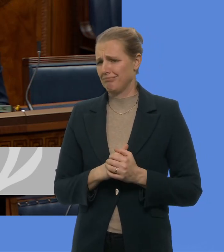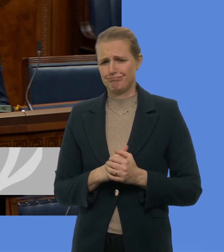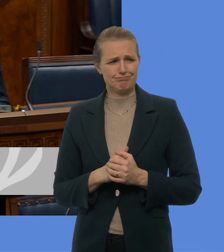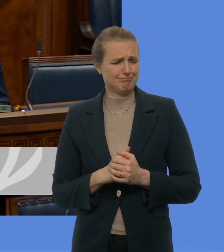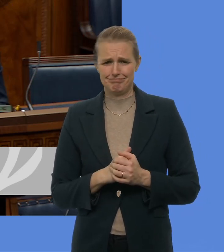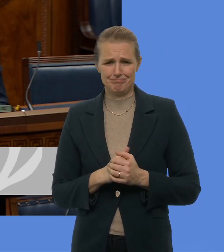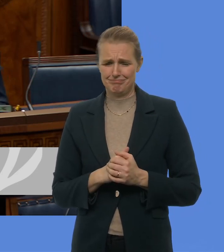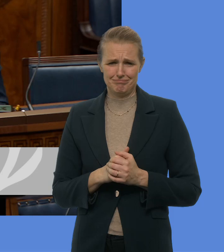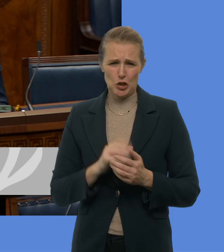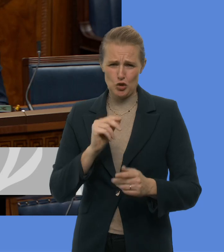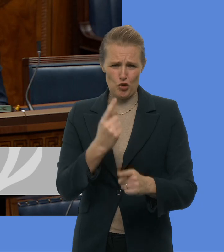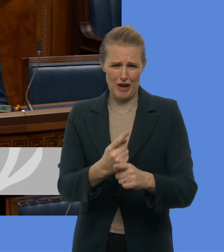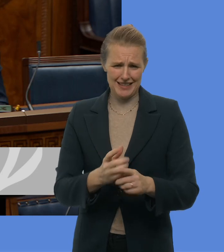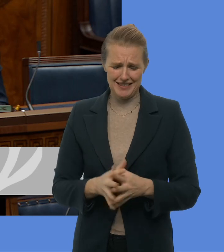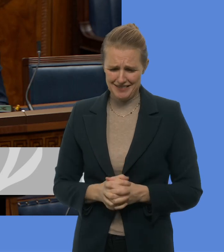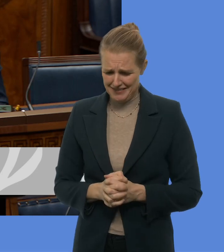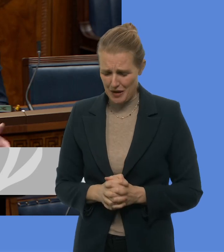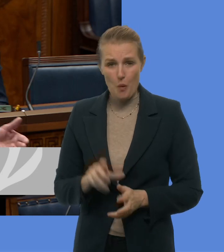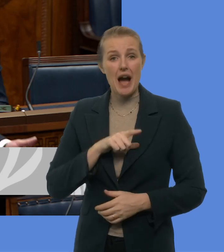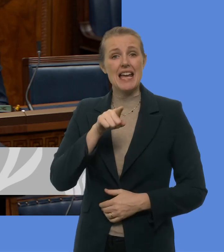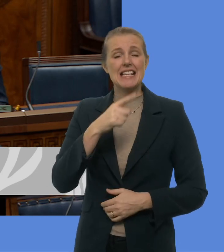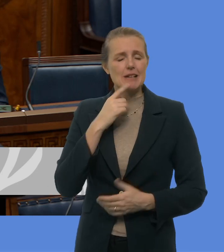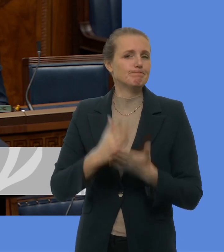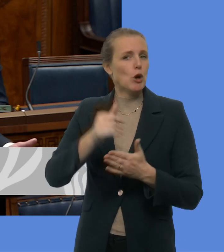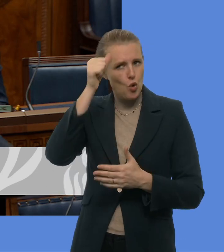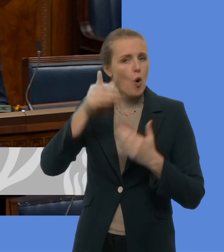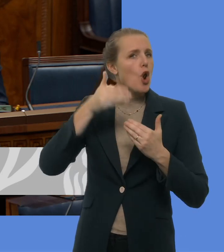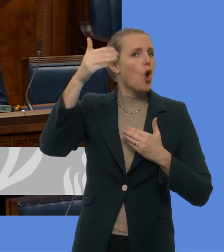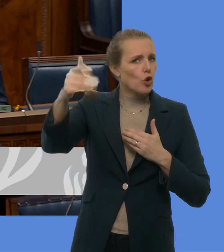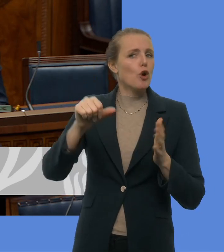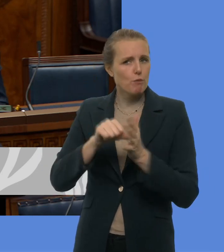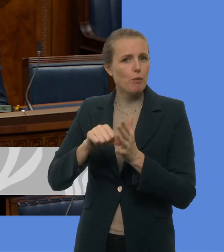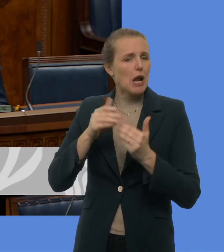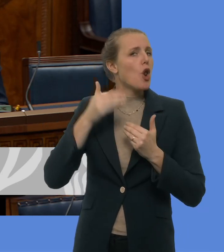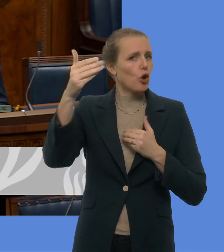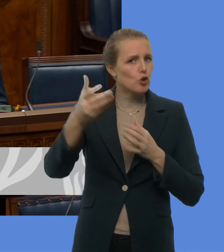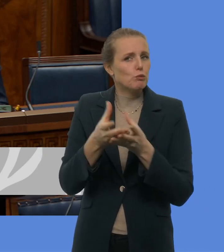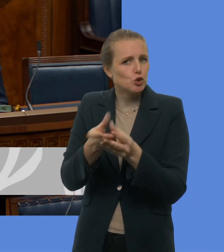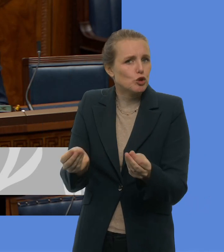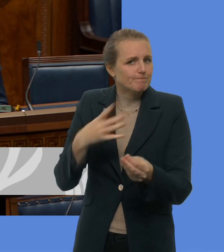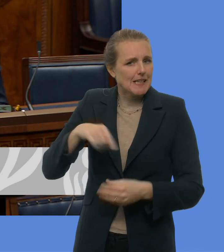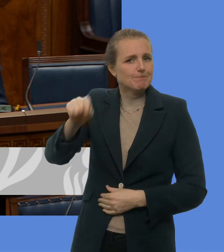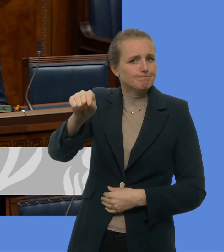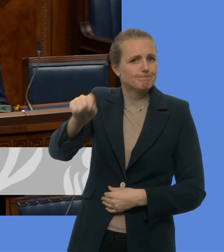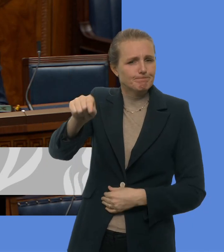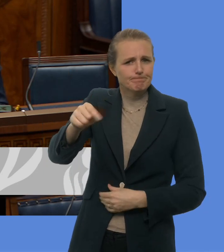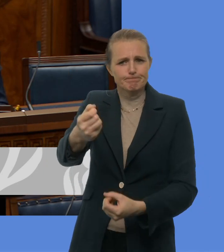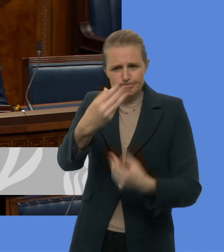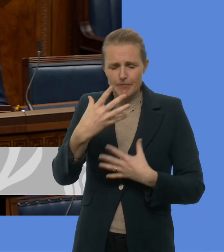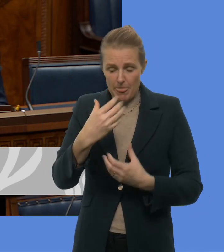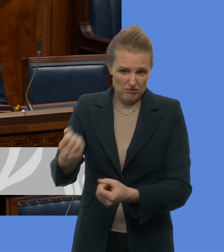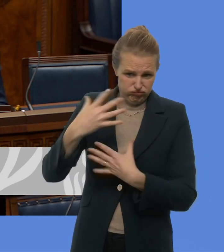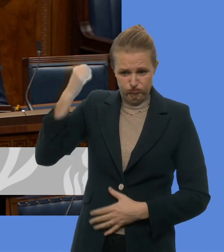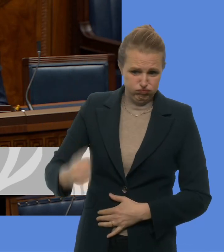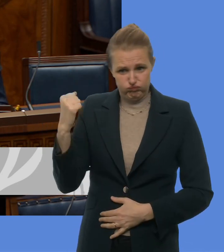inconsistent. Because on the one hand, he's saying this is a long-term problem that needs a long-term solution, and on the other hand, he's thumping the